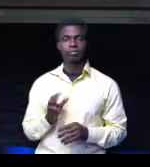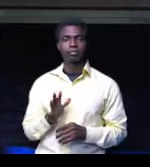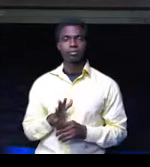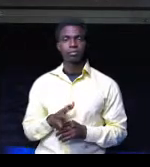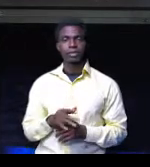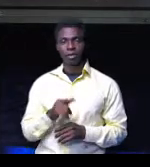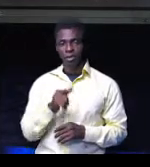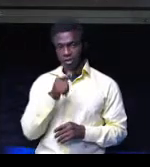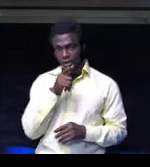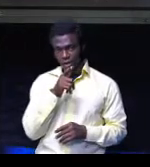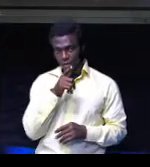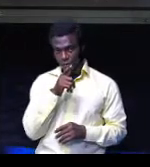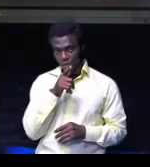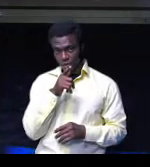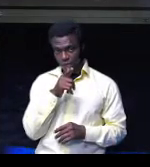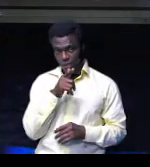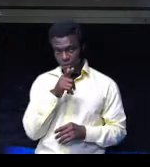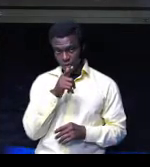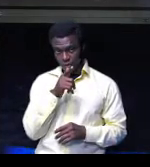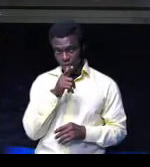Number 5, lemon.